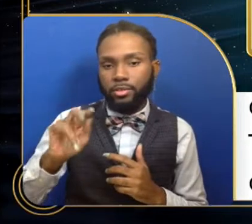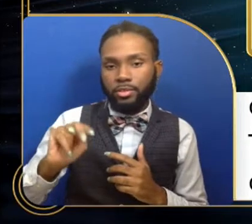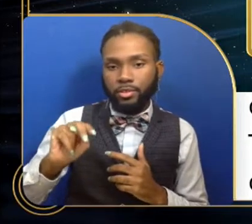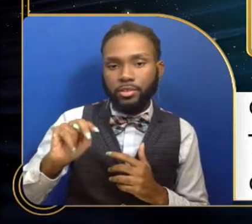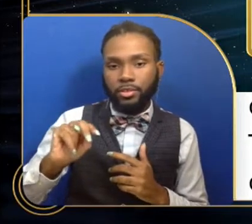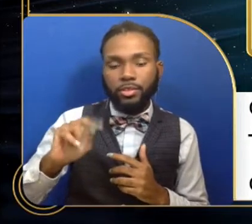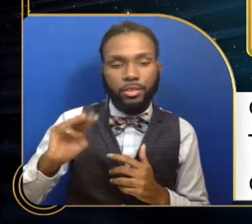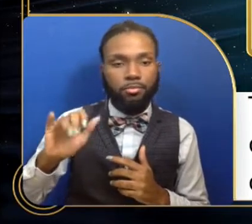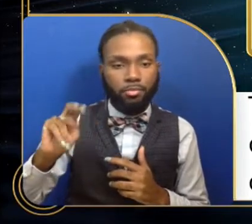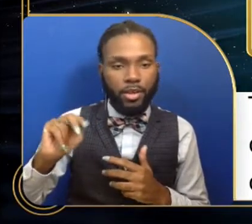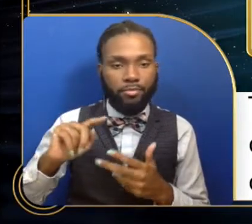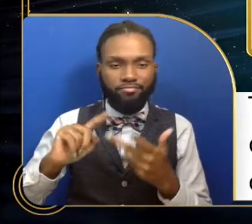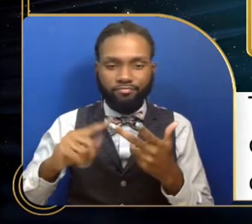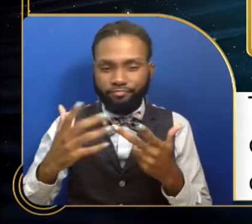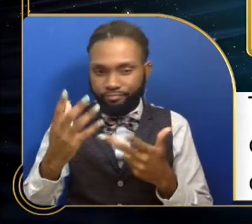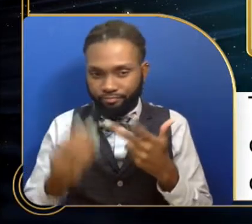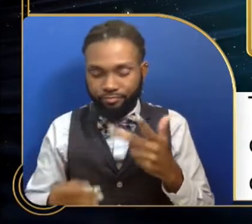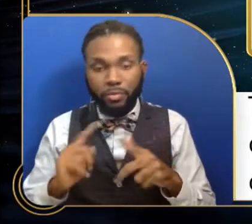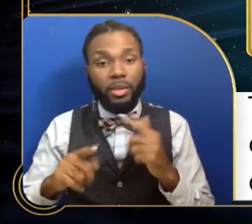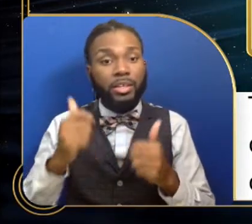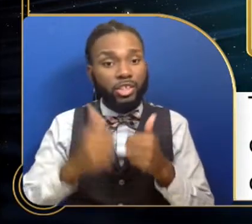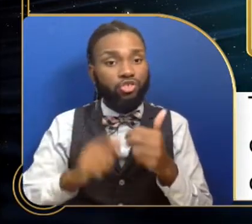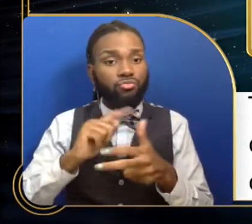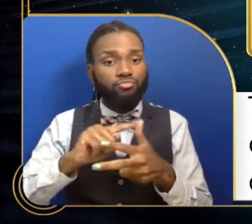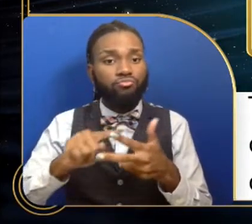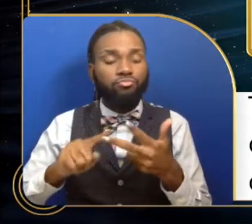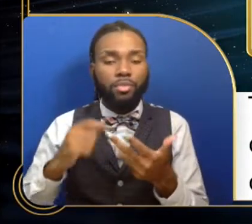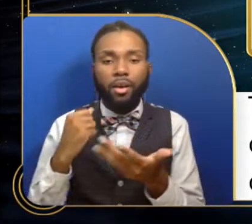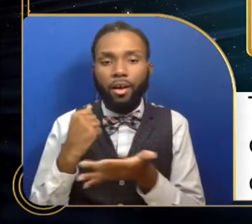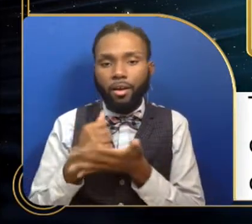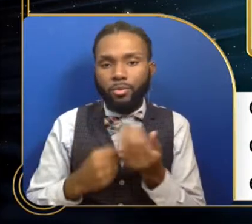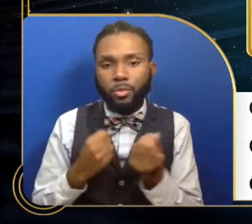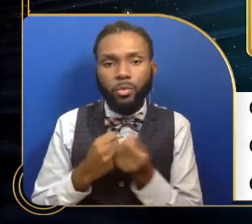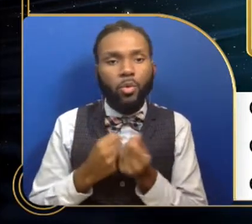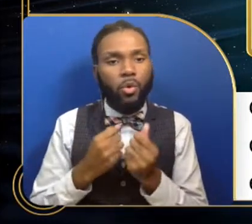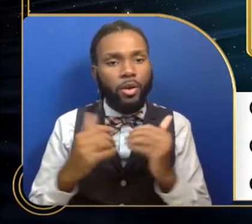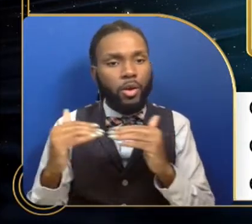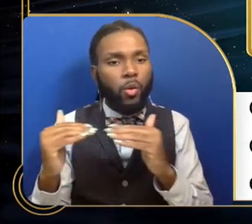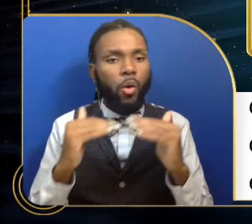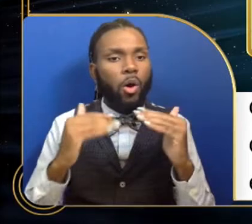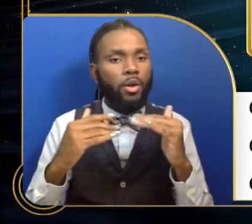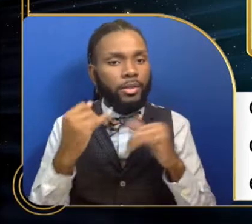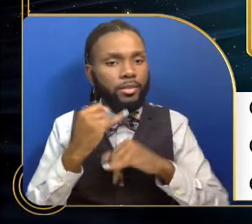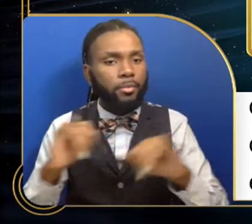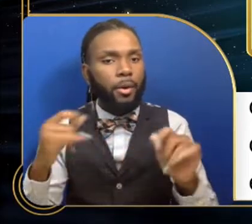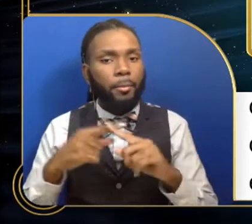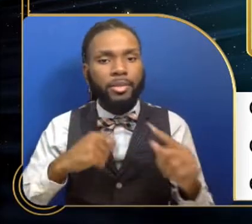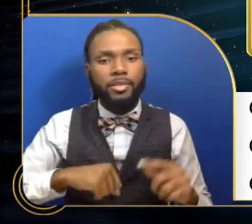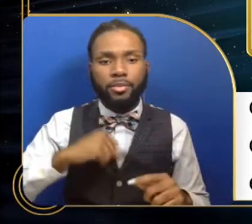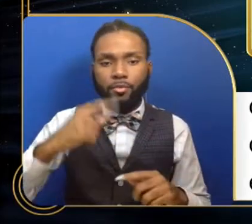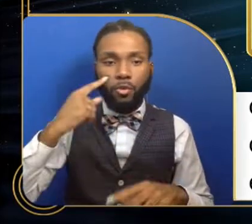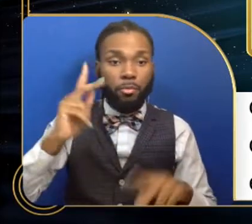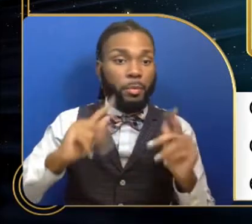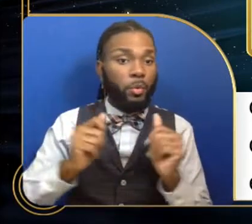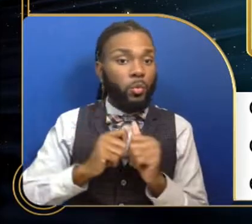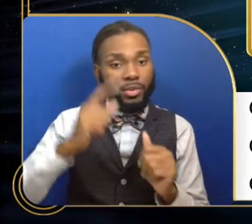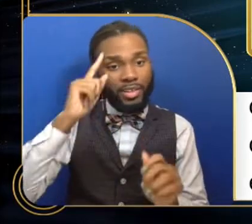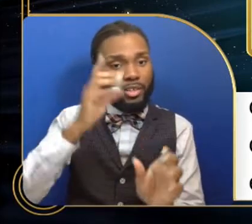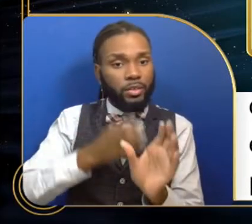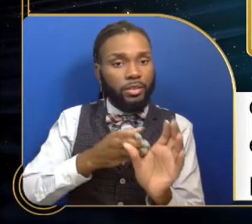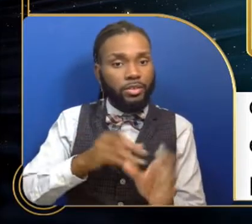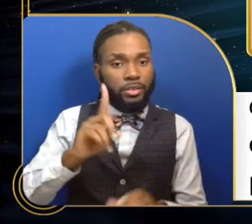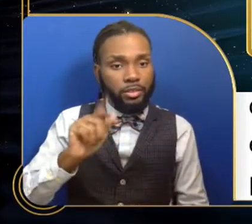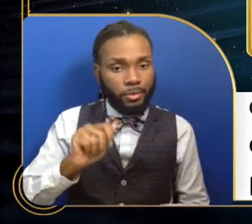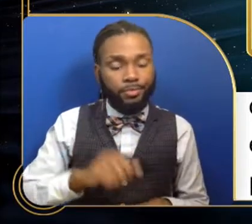dedicated their lives to advancing equality, autonomy, and dignity for people with psychiatric disabilities, has